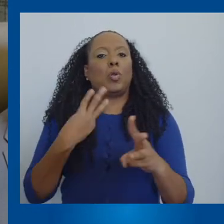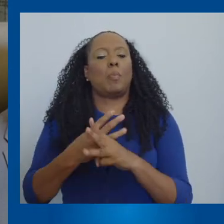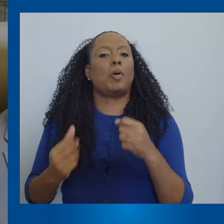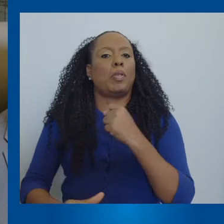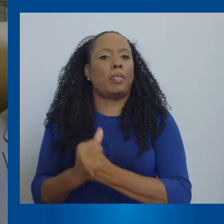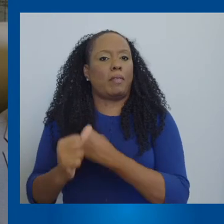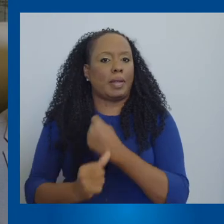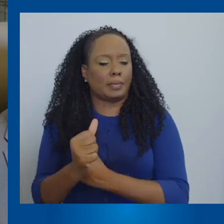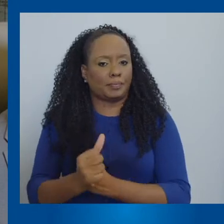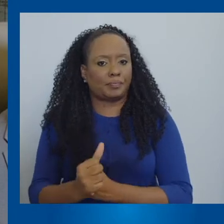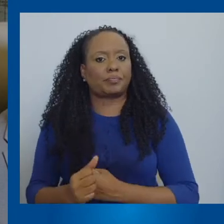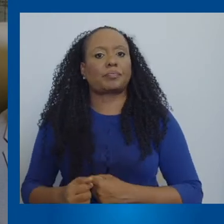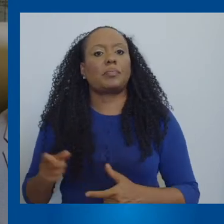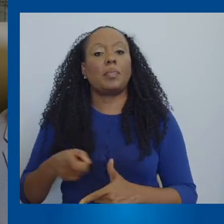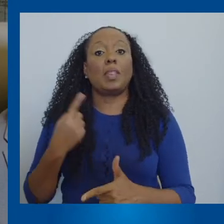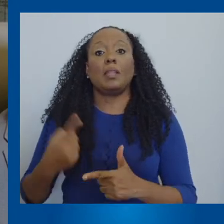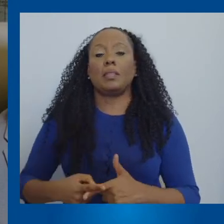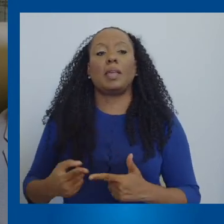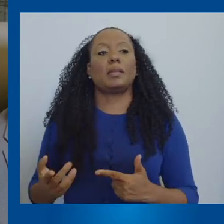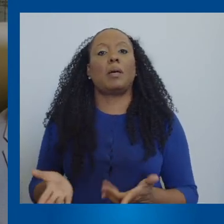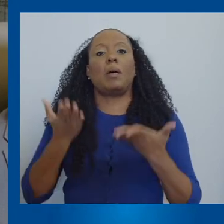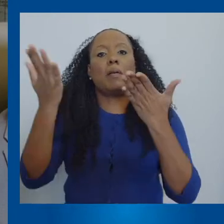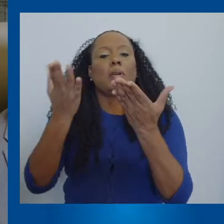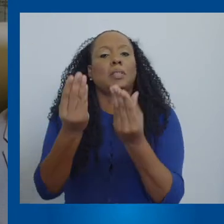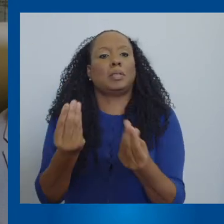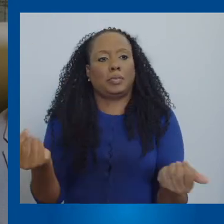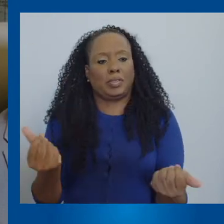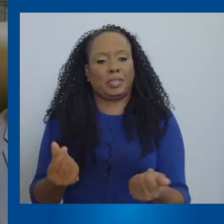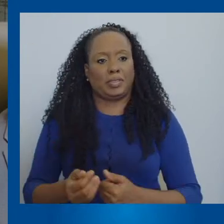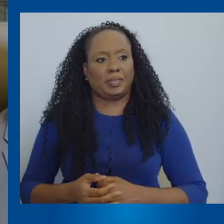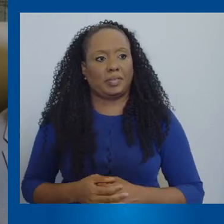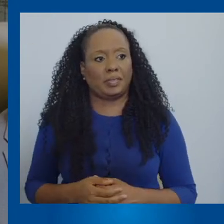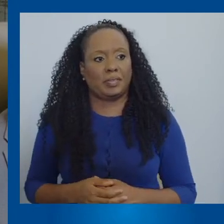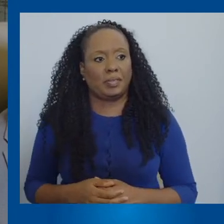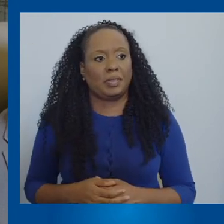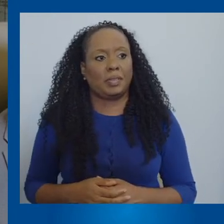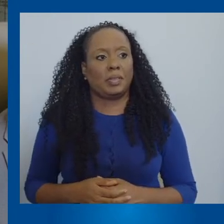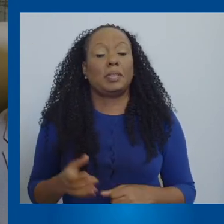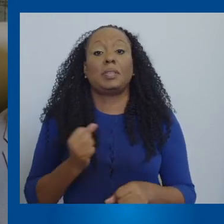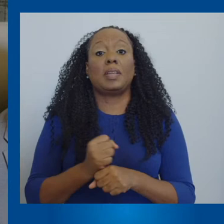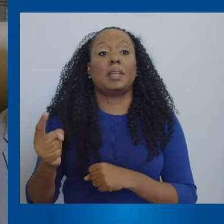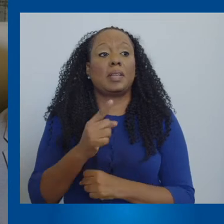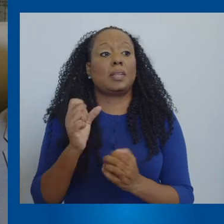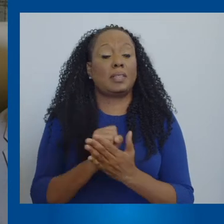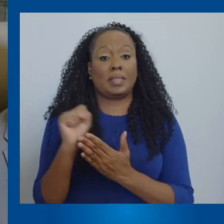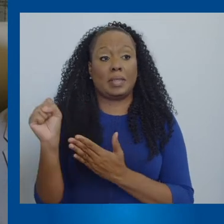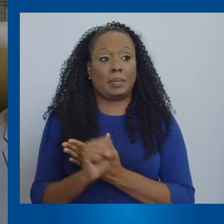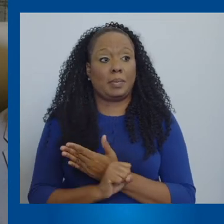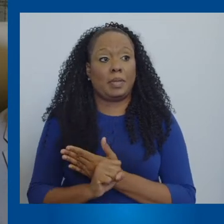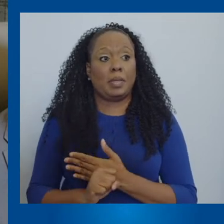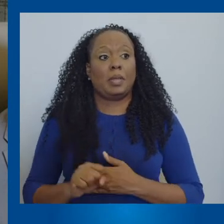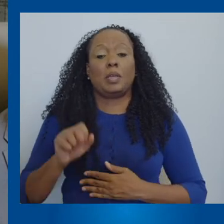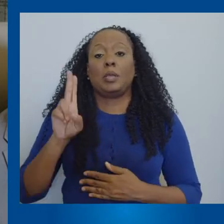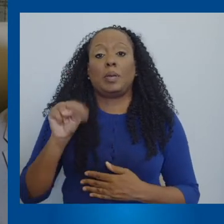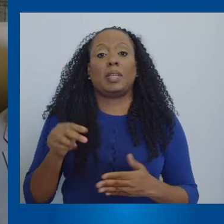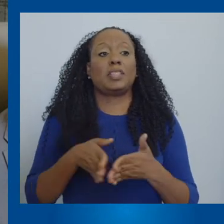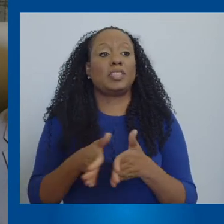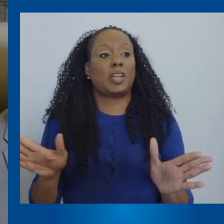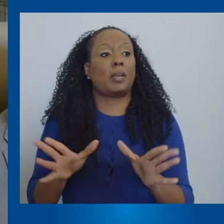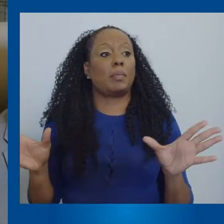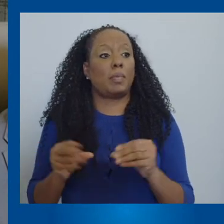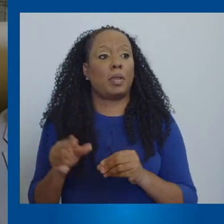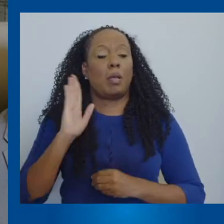offering pathways towards solutions. September of next year, the United Nations General Assembly will be holding